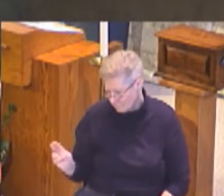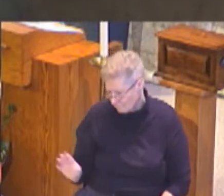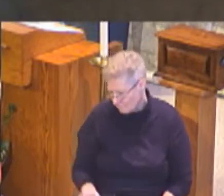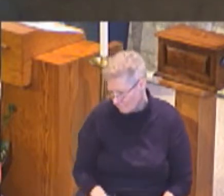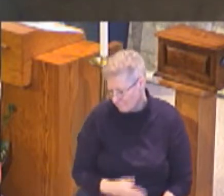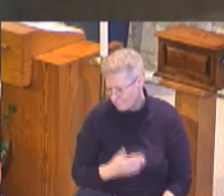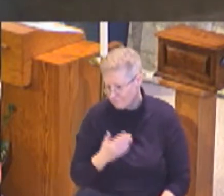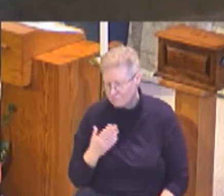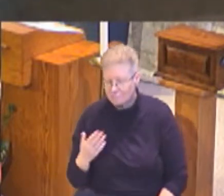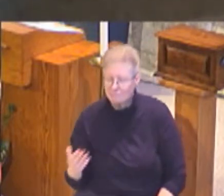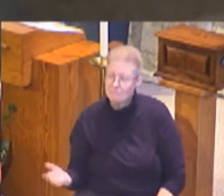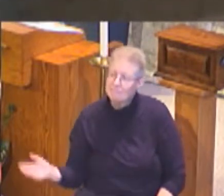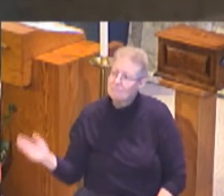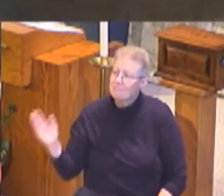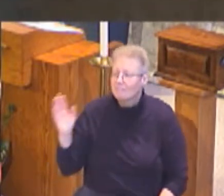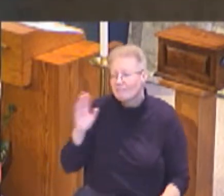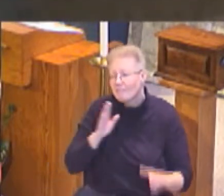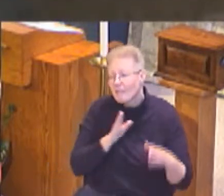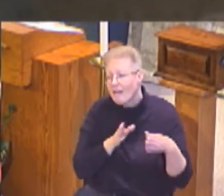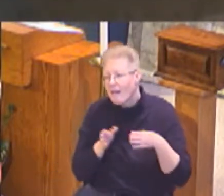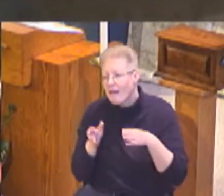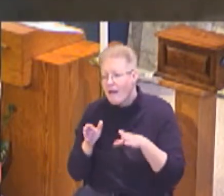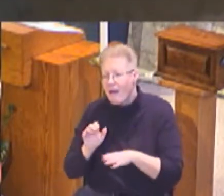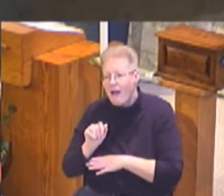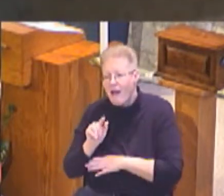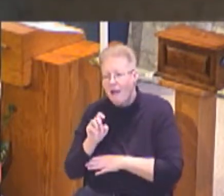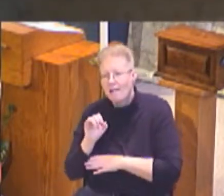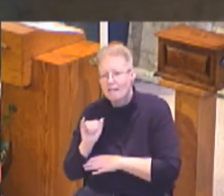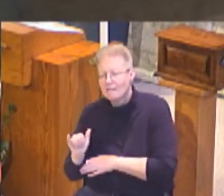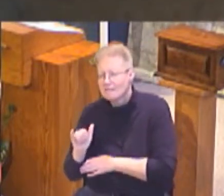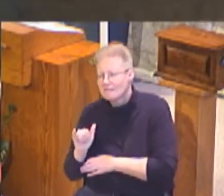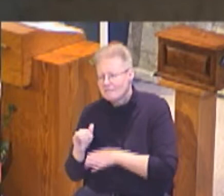Take me to the alley,